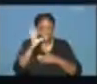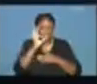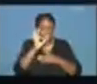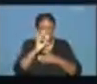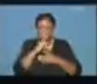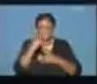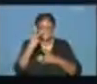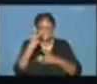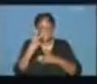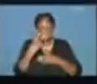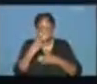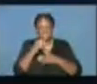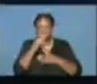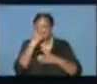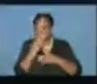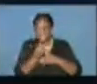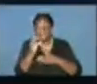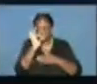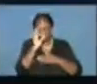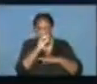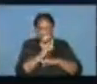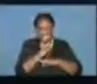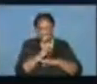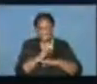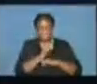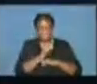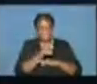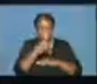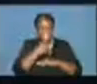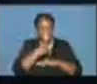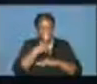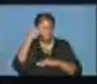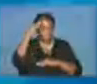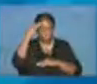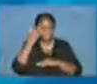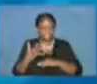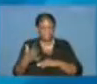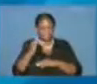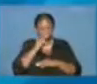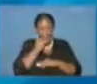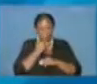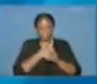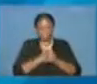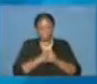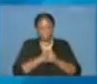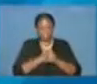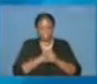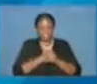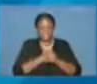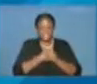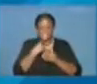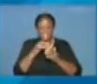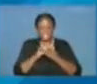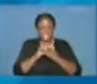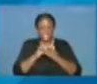on Friday. He didn't sleep home on Friday night, so I knew something was wrong. An all-points bulletin mounted